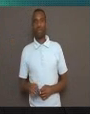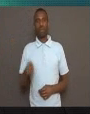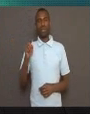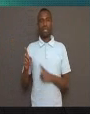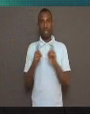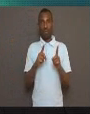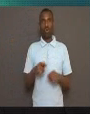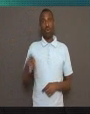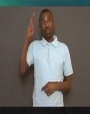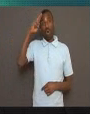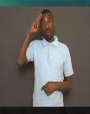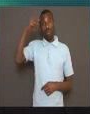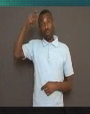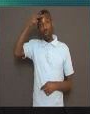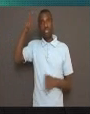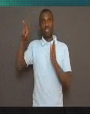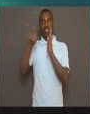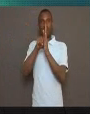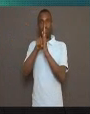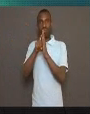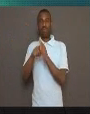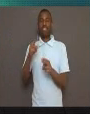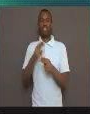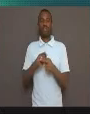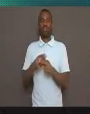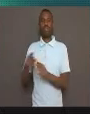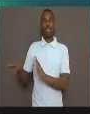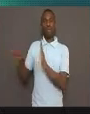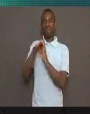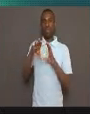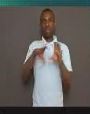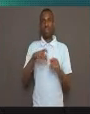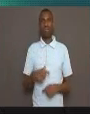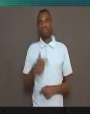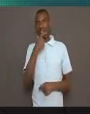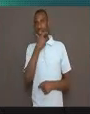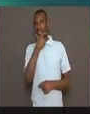Robert Hooke, the English natural philosopher.